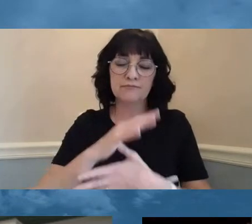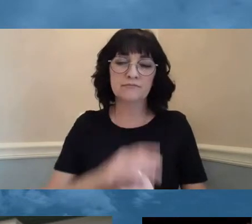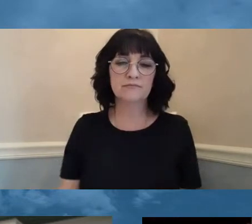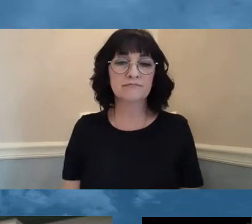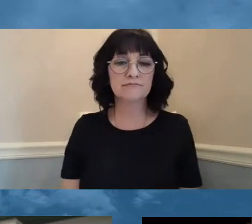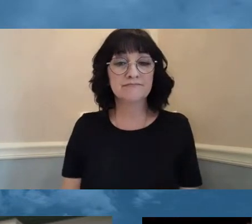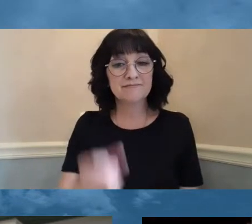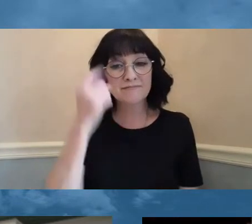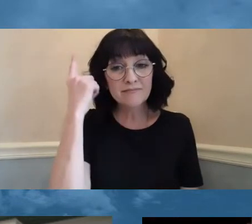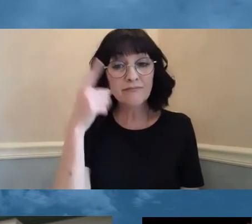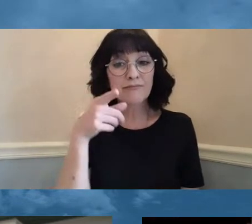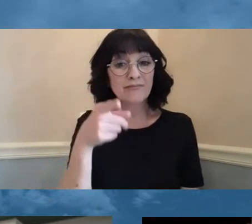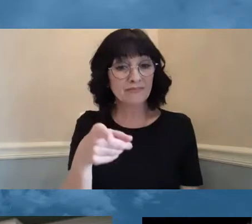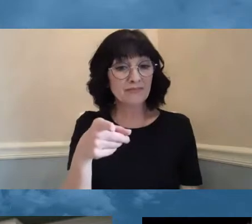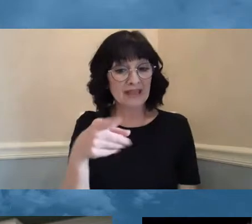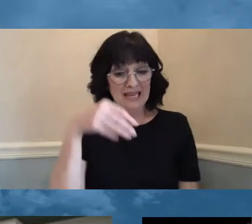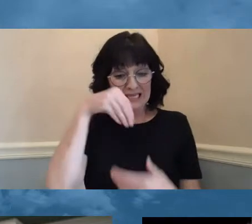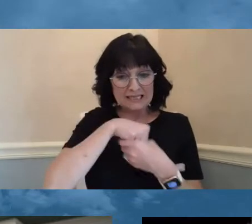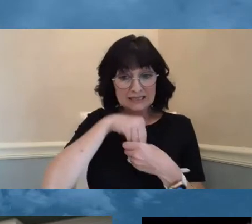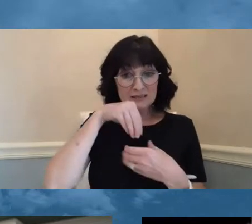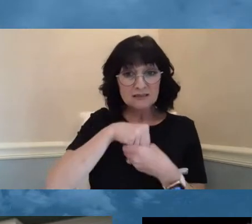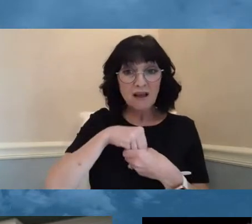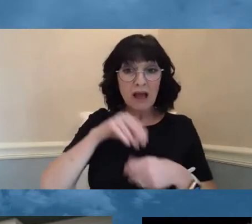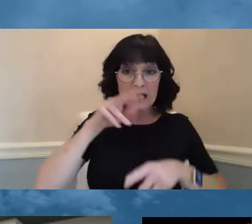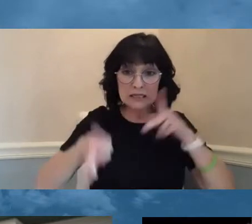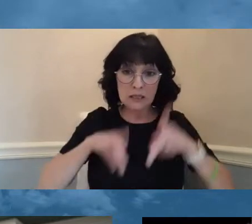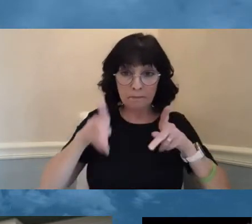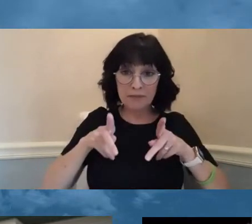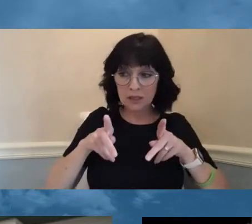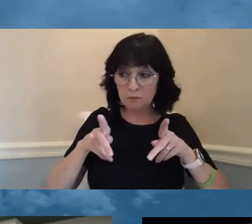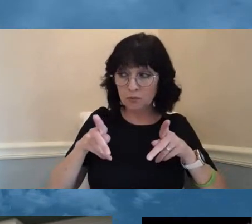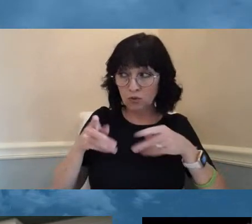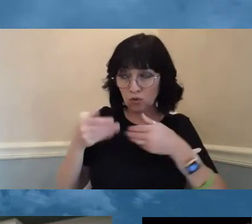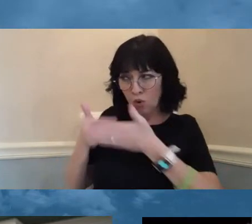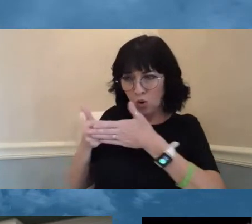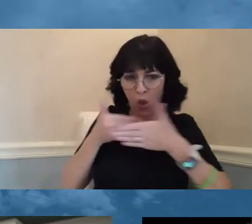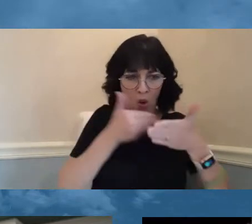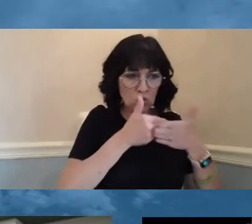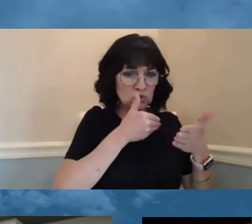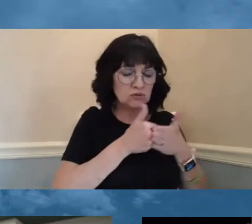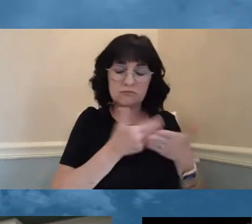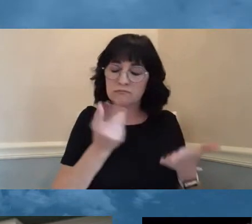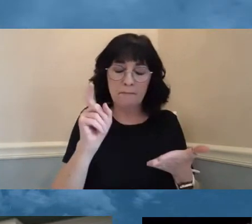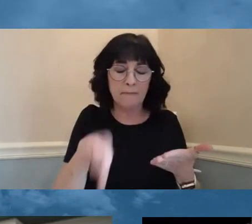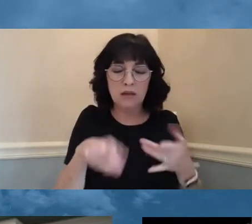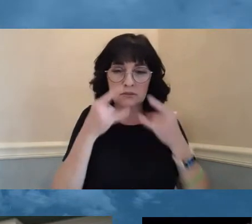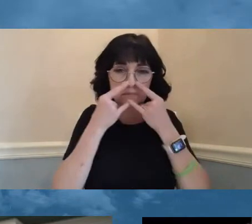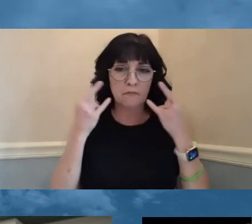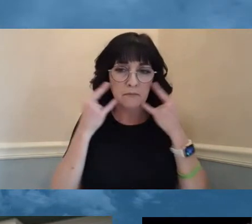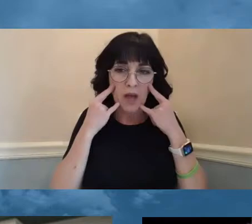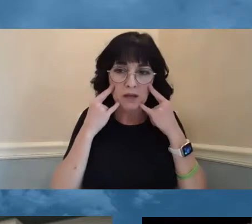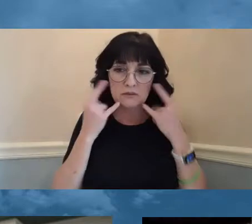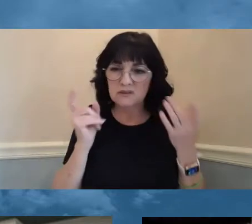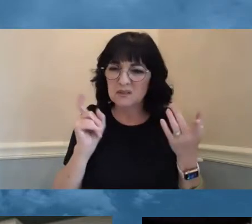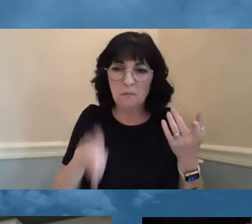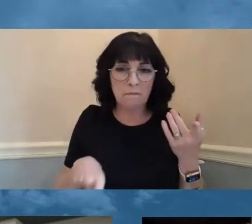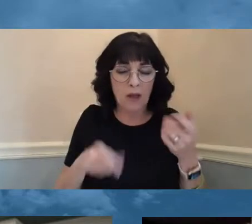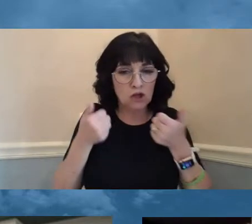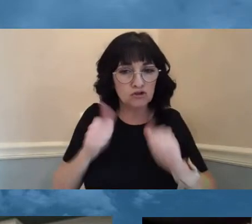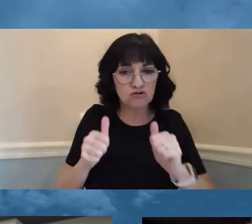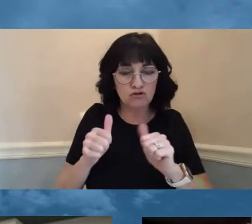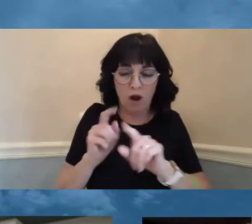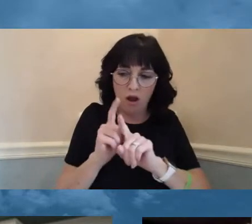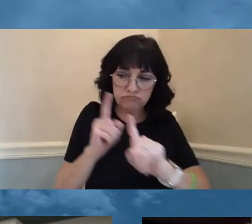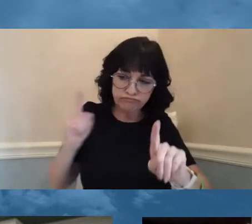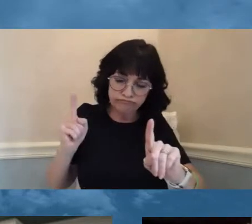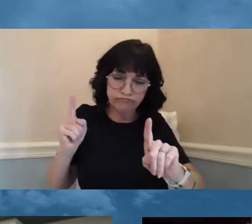quarters, you need to wear a mask. I mean, it kind of, in some ways, boils down to that. I don't know about Dr. Rattay. It's pretty simple